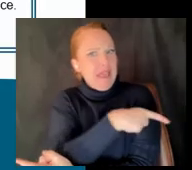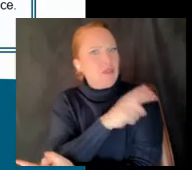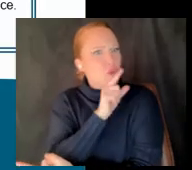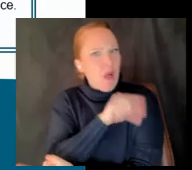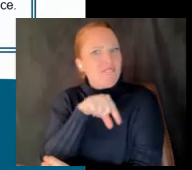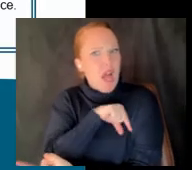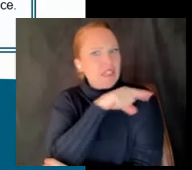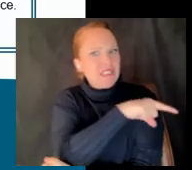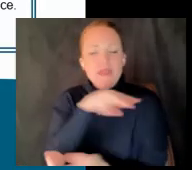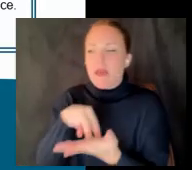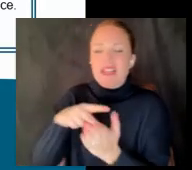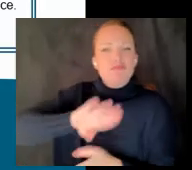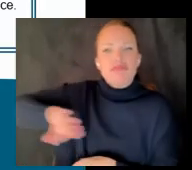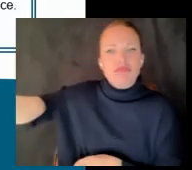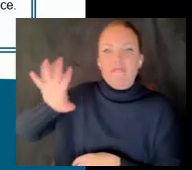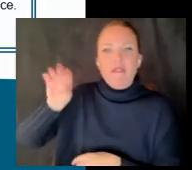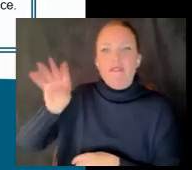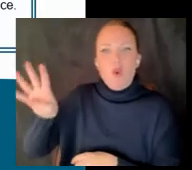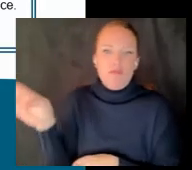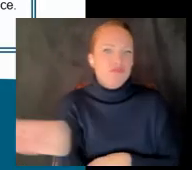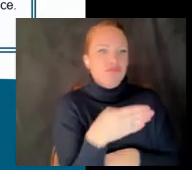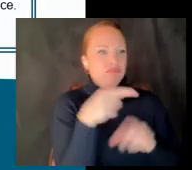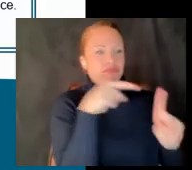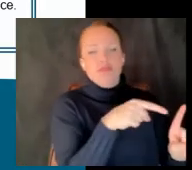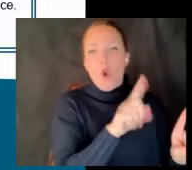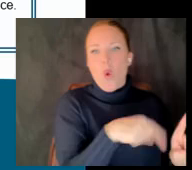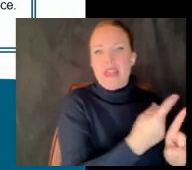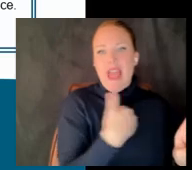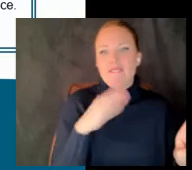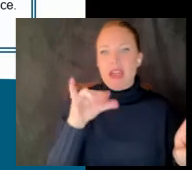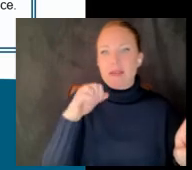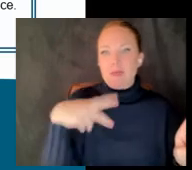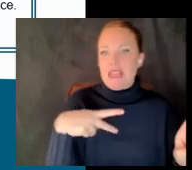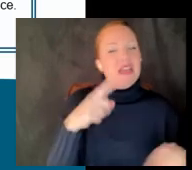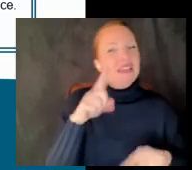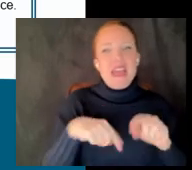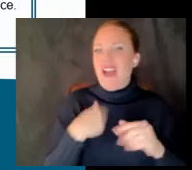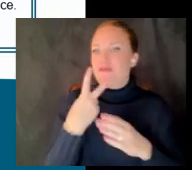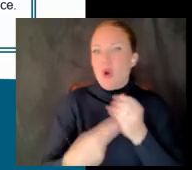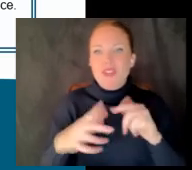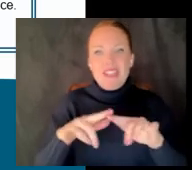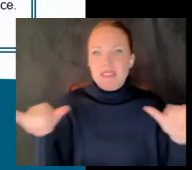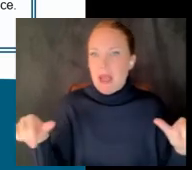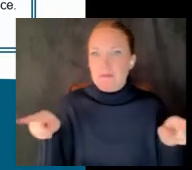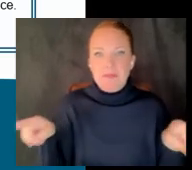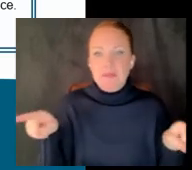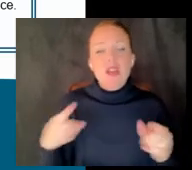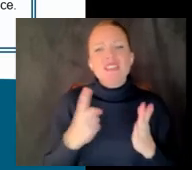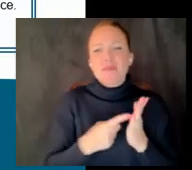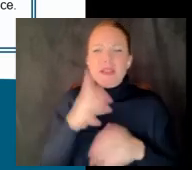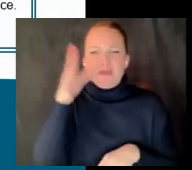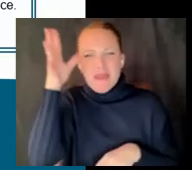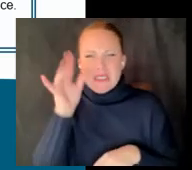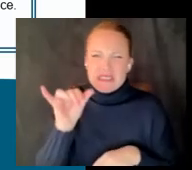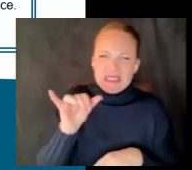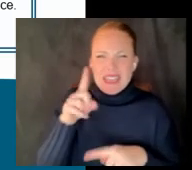inactive. It is common for parents to be unsure whether an IEP or a 504 plan is better for their child. The